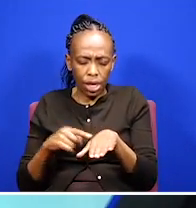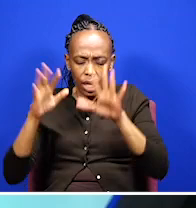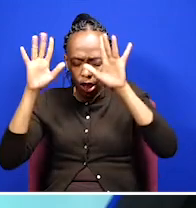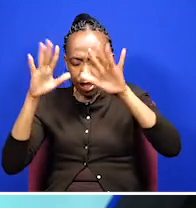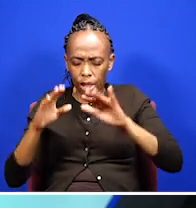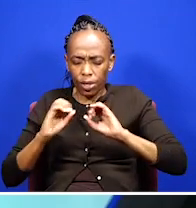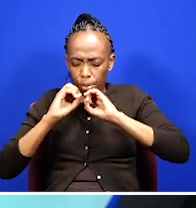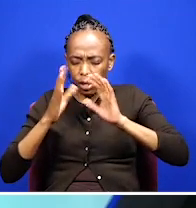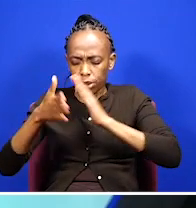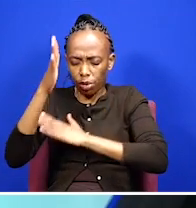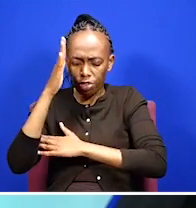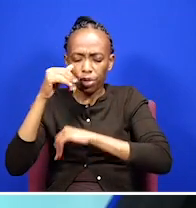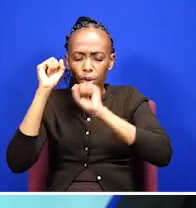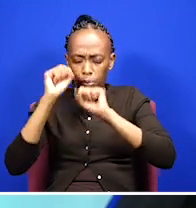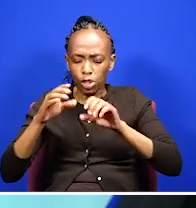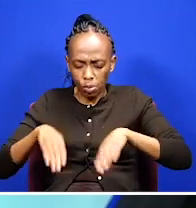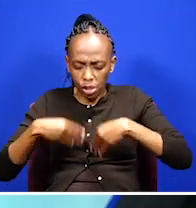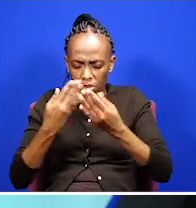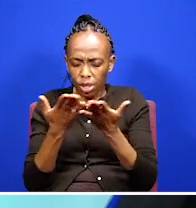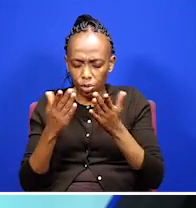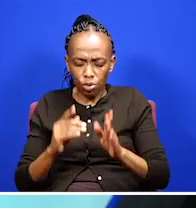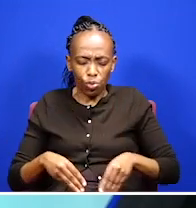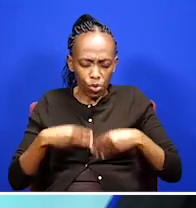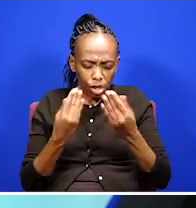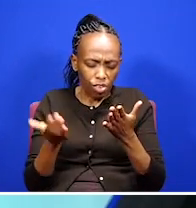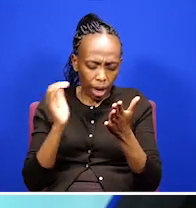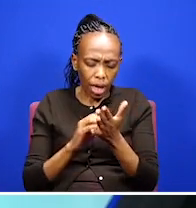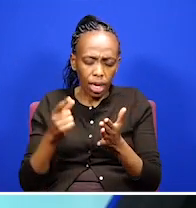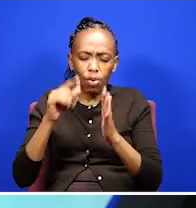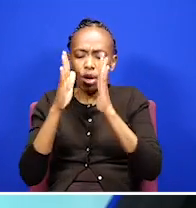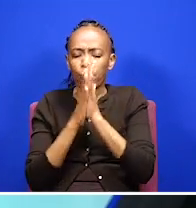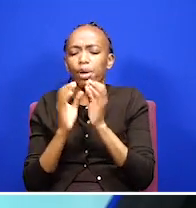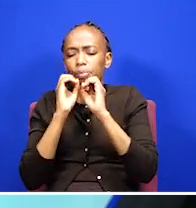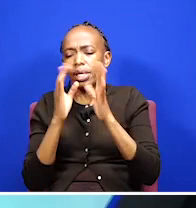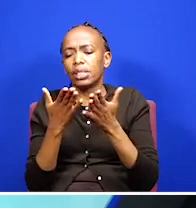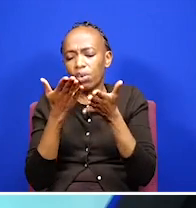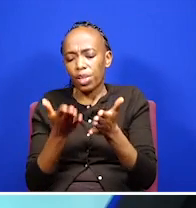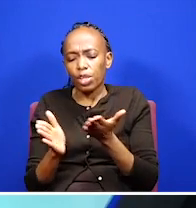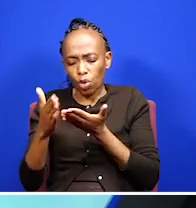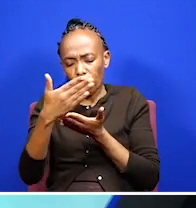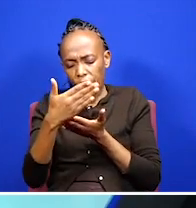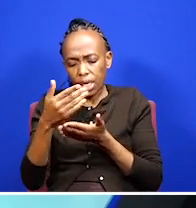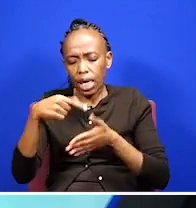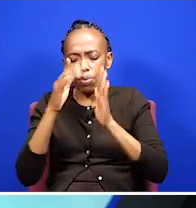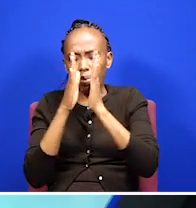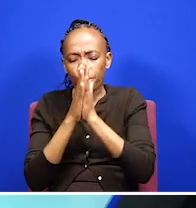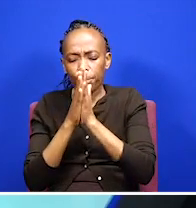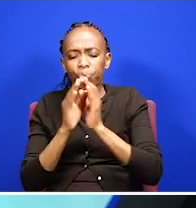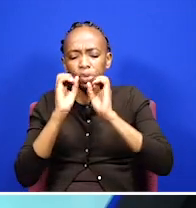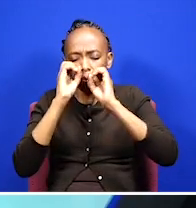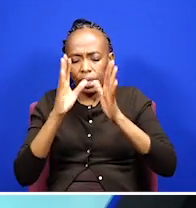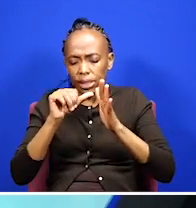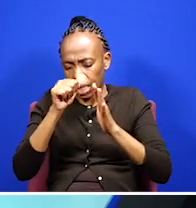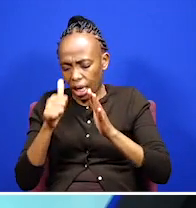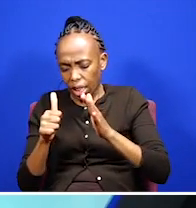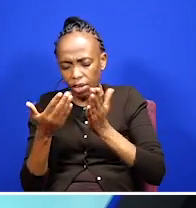be given unto them to give again. So we pray your blessing upon this offering, and we pray, O God, you bless the rest of our service together